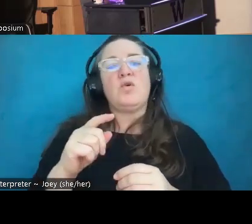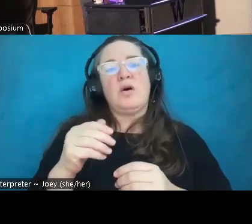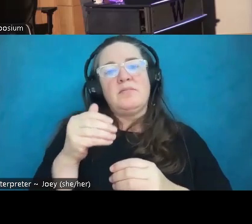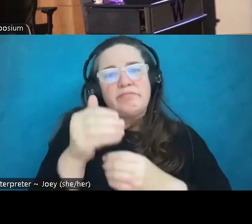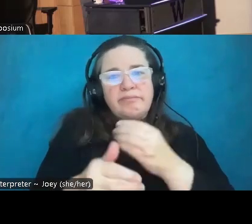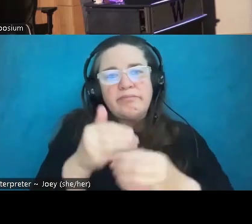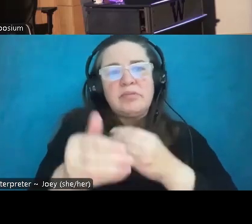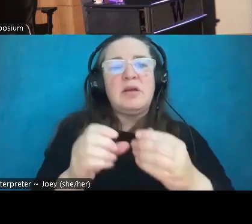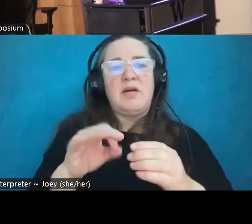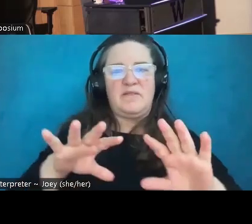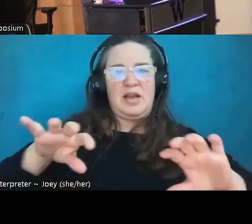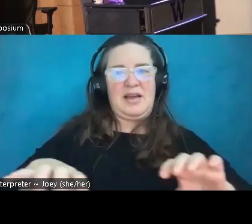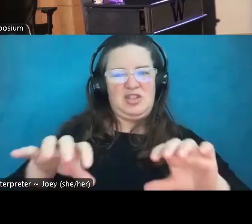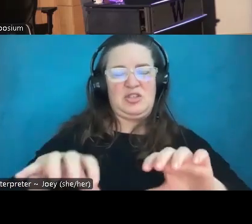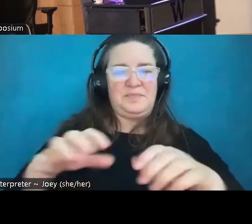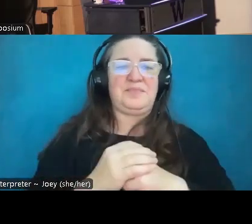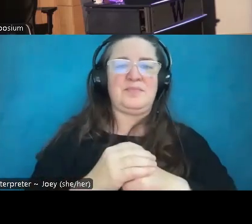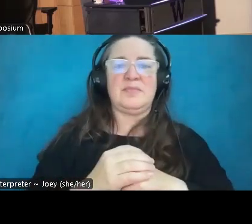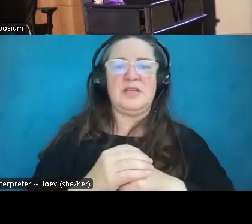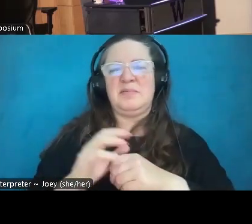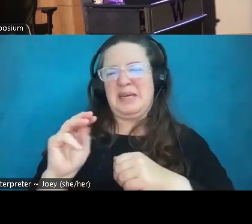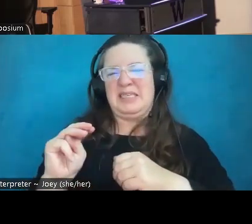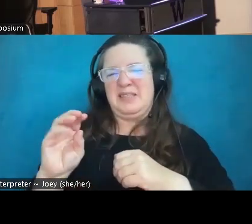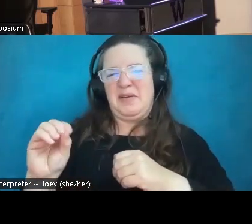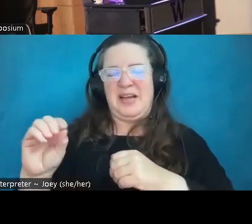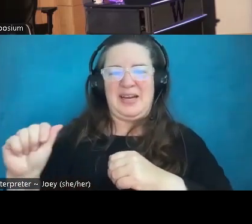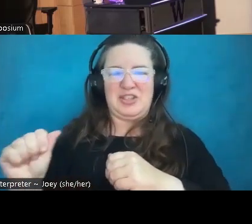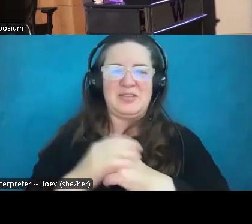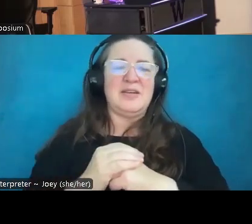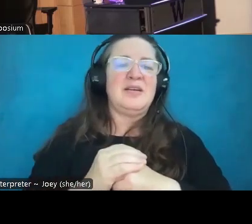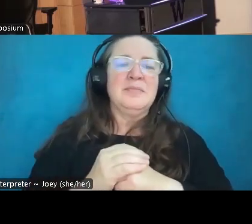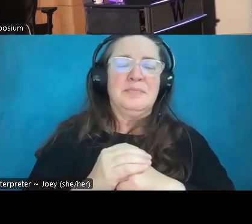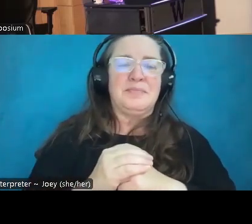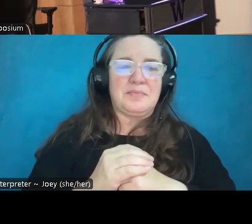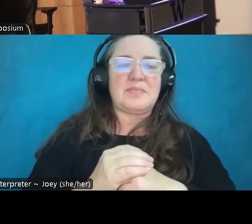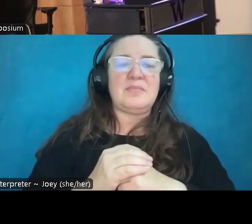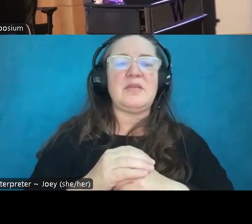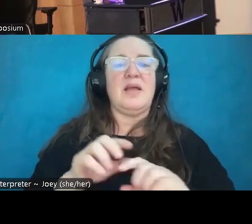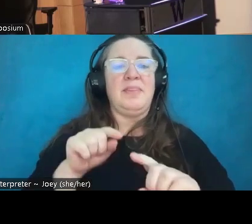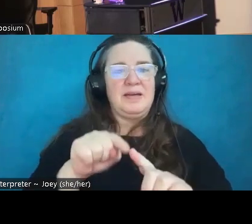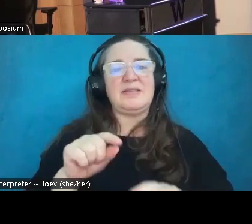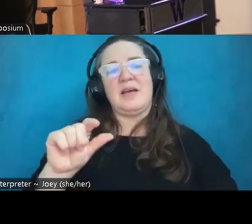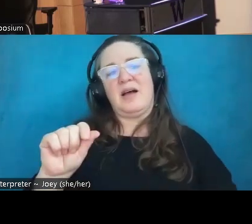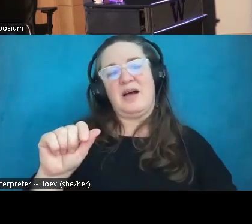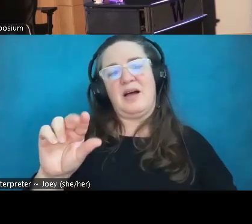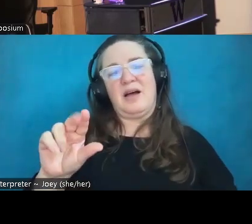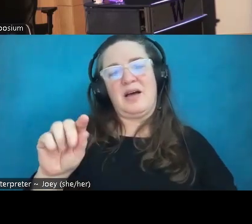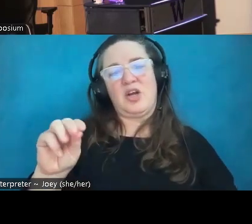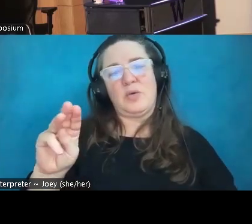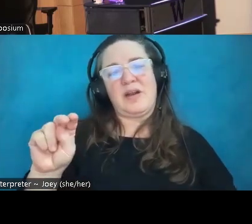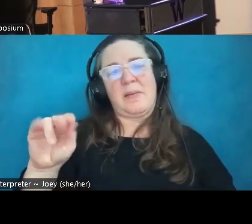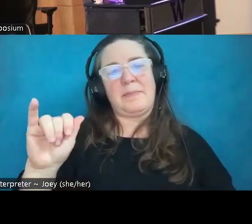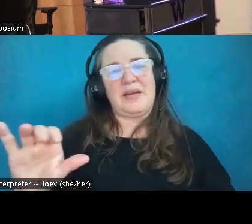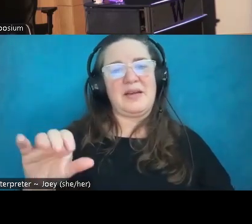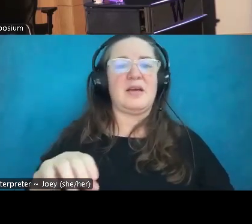So it's an antagonist of alpha-2 receptors. And you can see in the diagram, it does have a lot of potential target effects that are